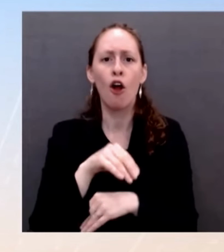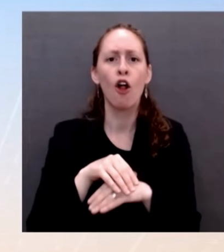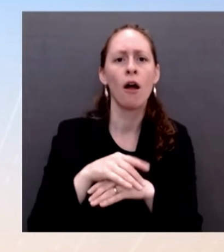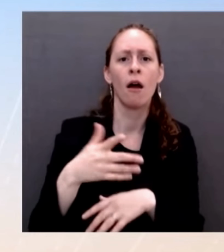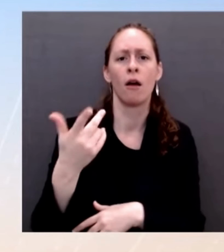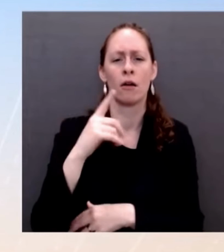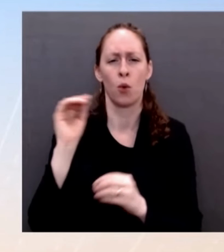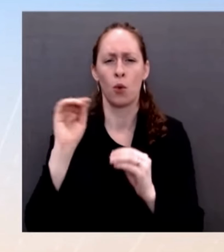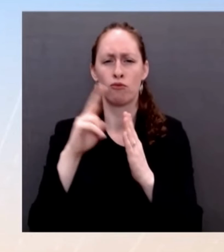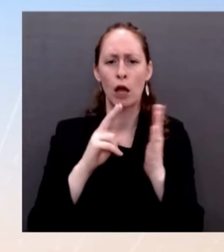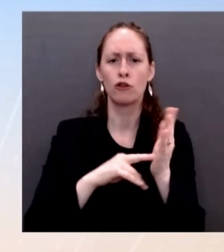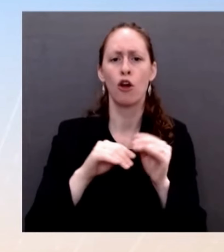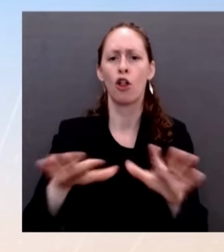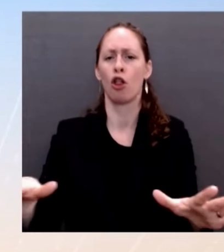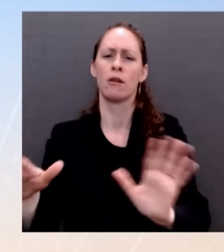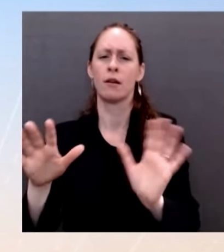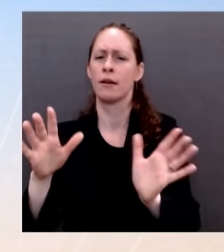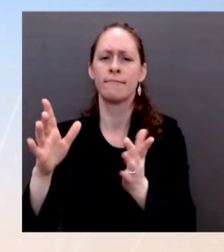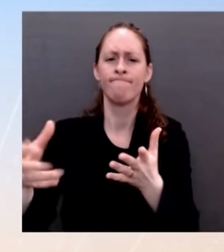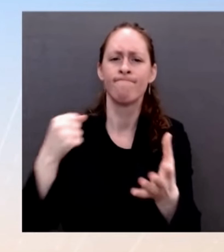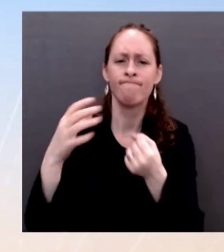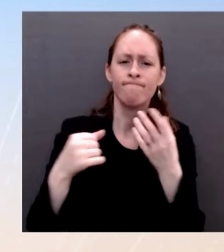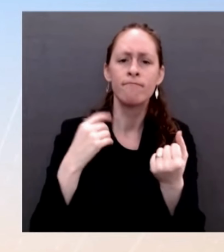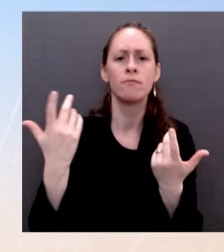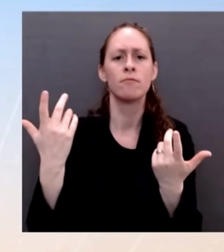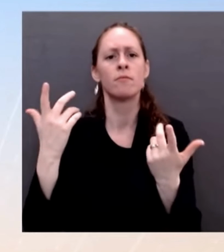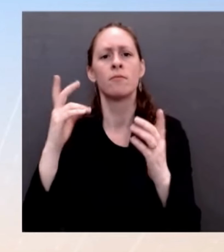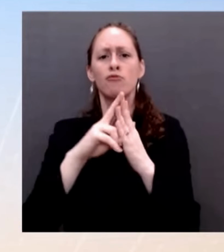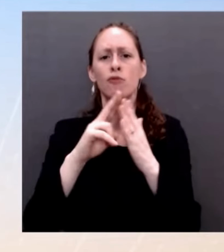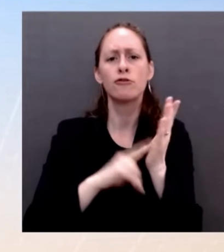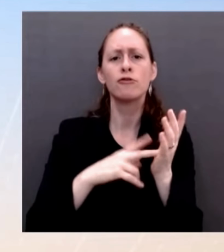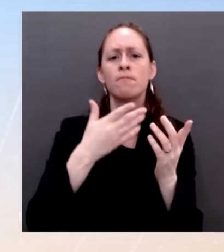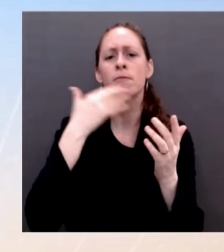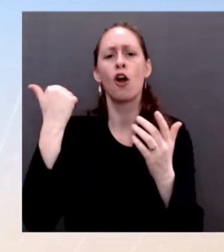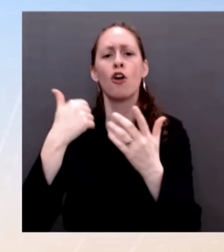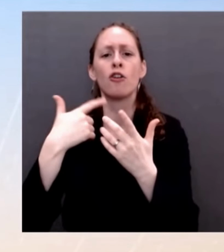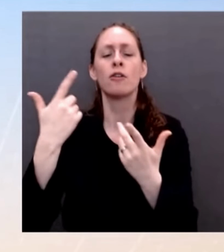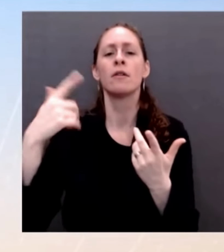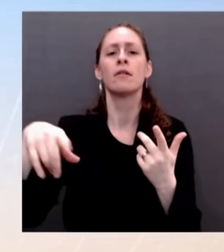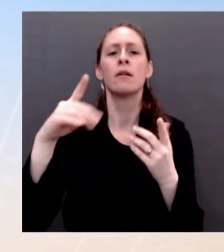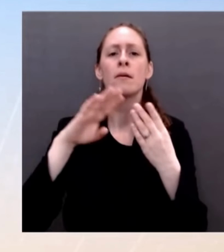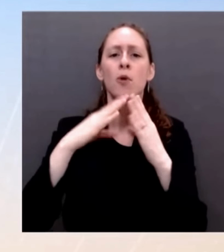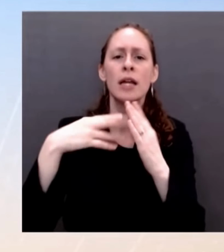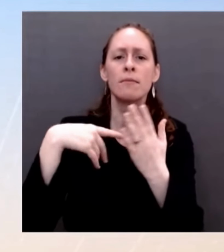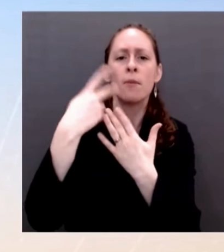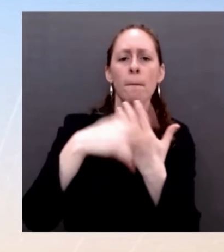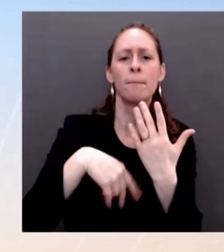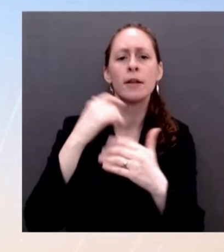more for cities, plus another $700 million more to bolster federal law enforcement. We've been working